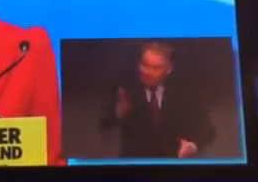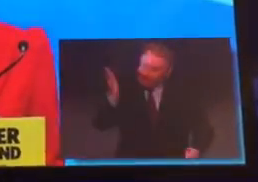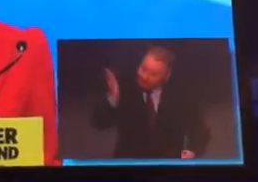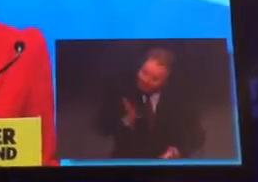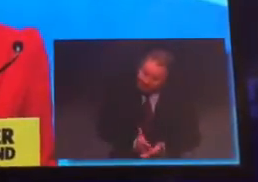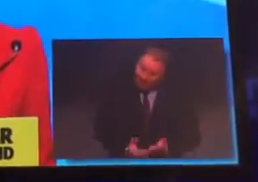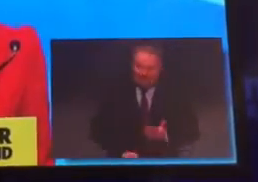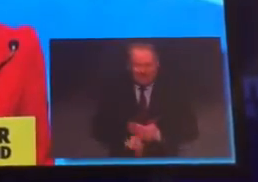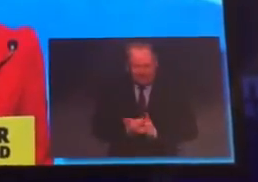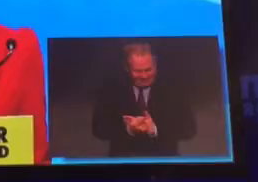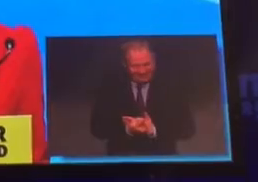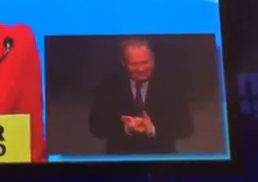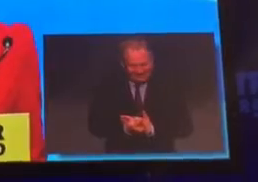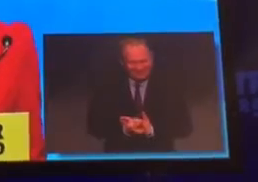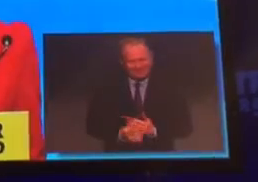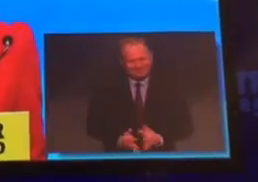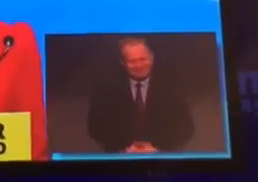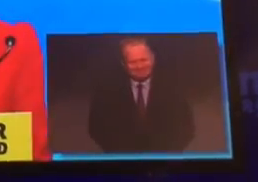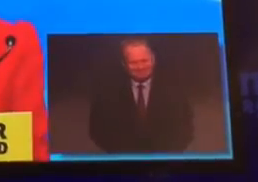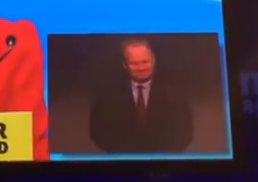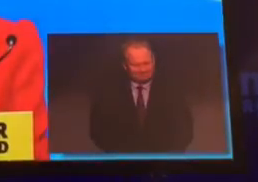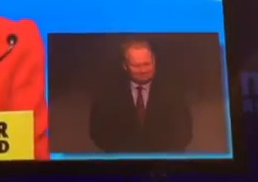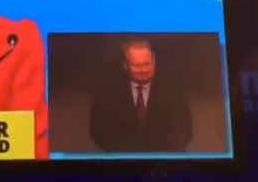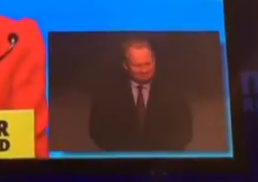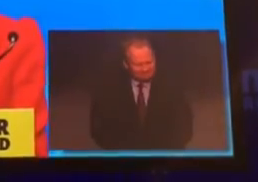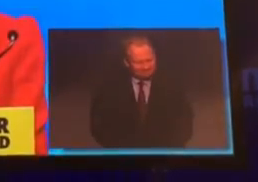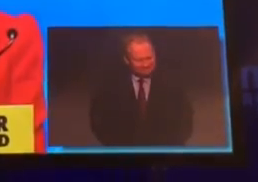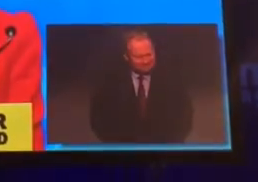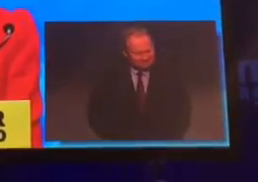did exactly that.